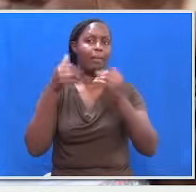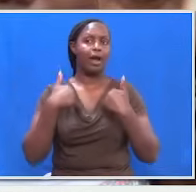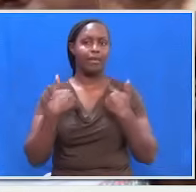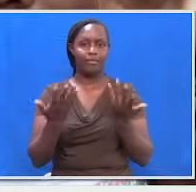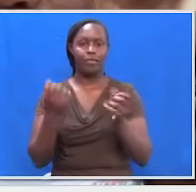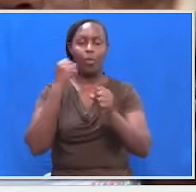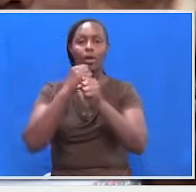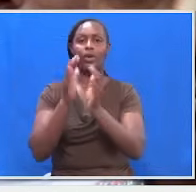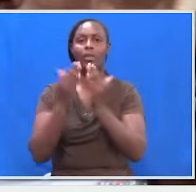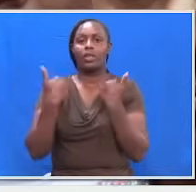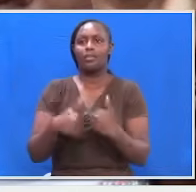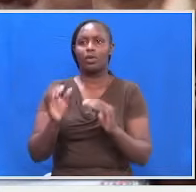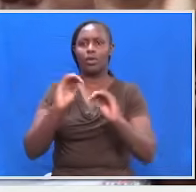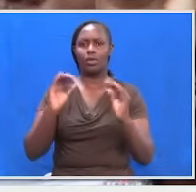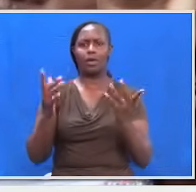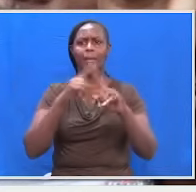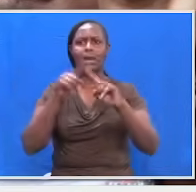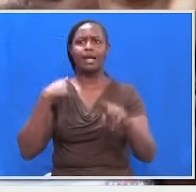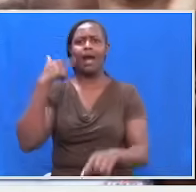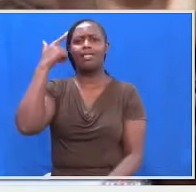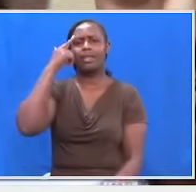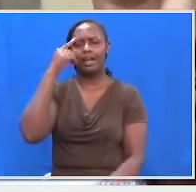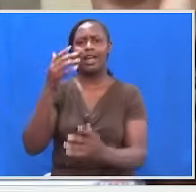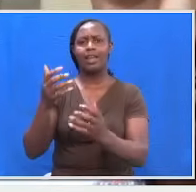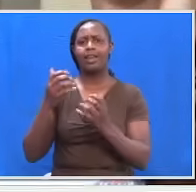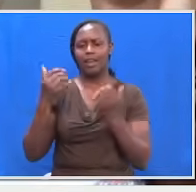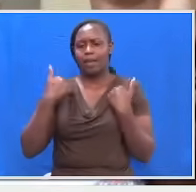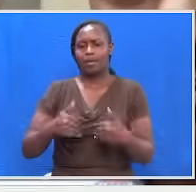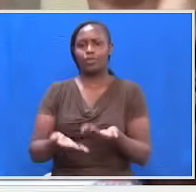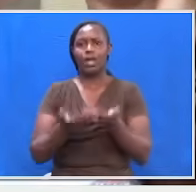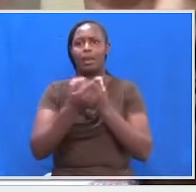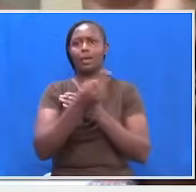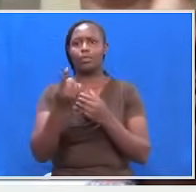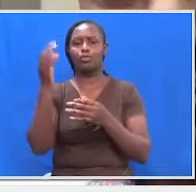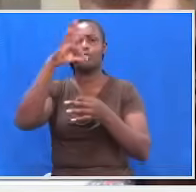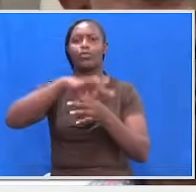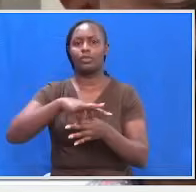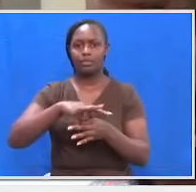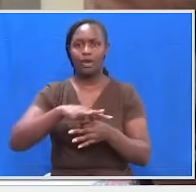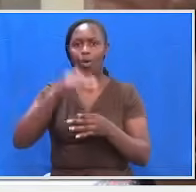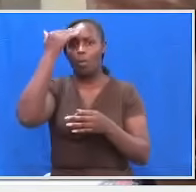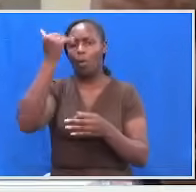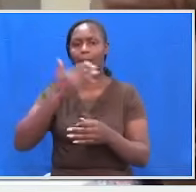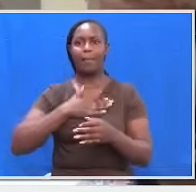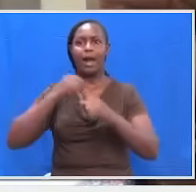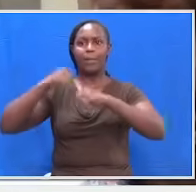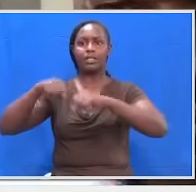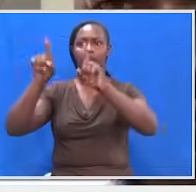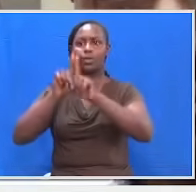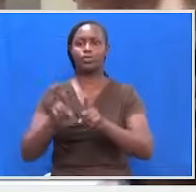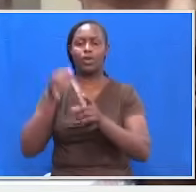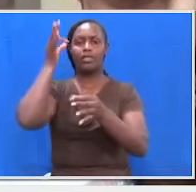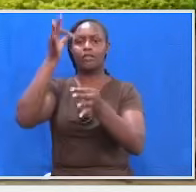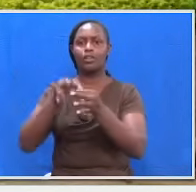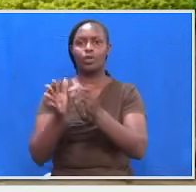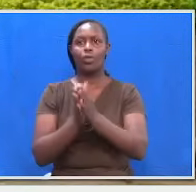me. I think he just needed me to help him win the election because of my mobilization capacity and the faith the Mount Kenya region